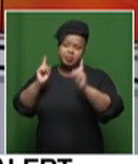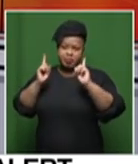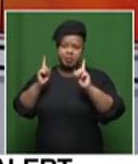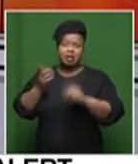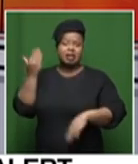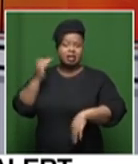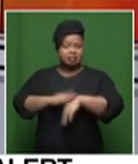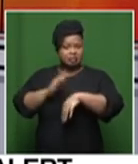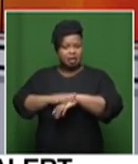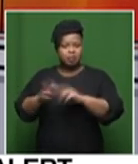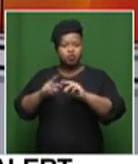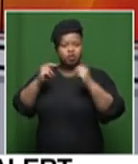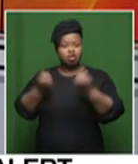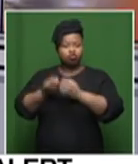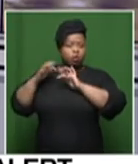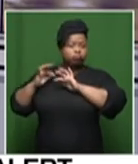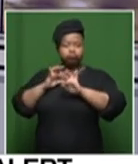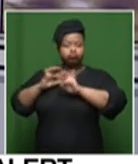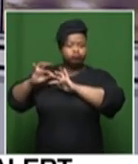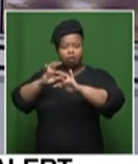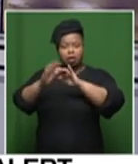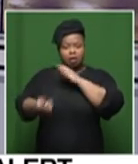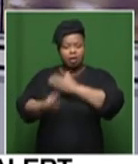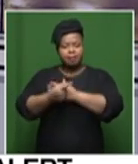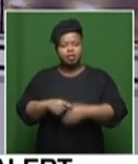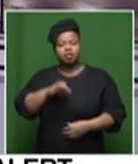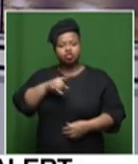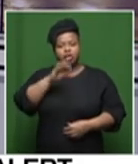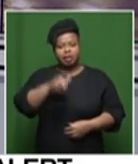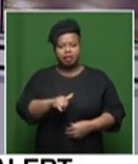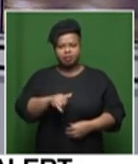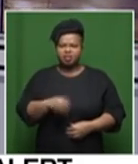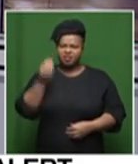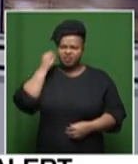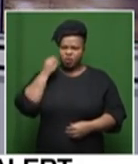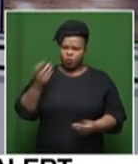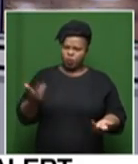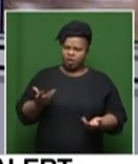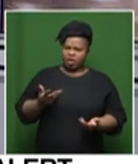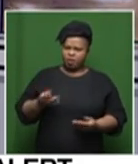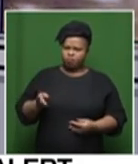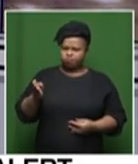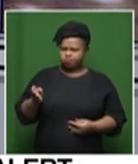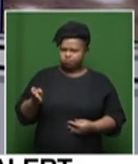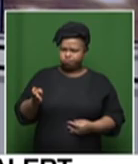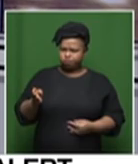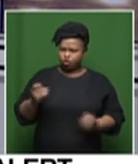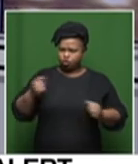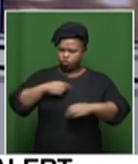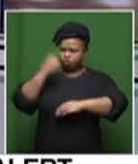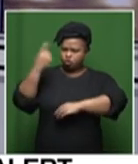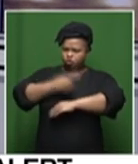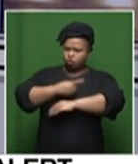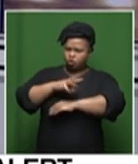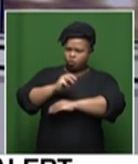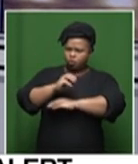last national shutdown. Jade Lee Pauls is standing by. Again, let's find out where she is. Looks like you're at it looks like